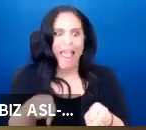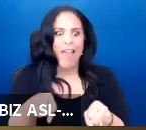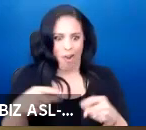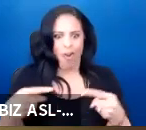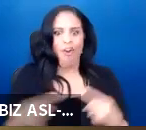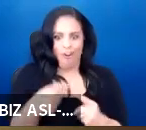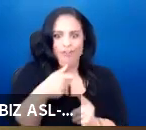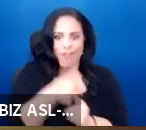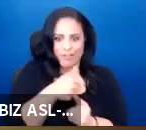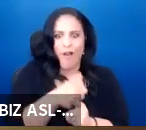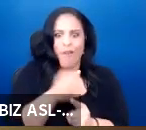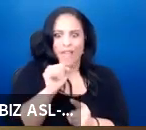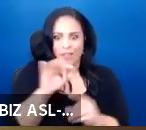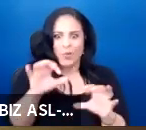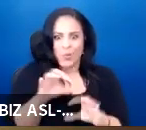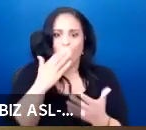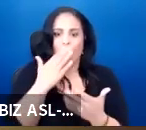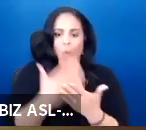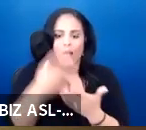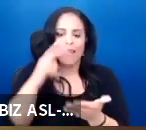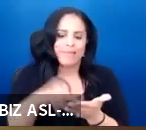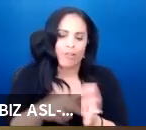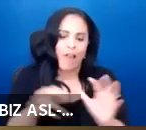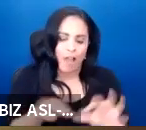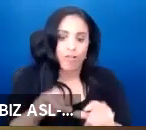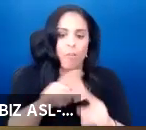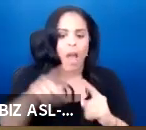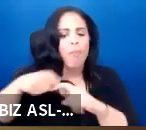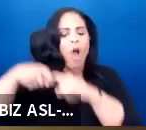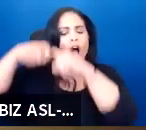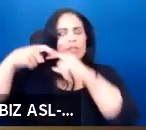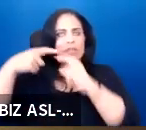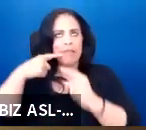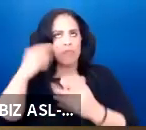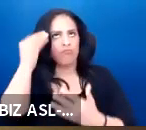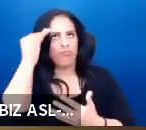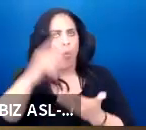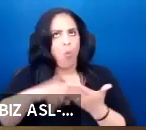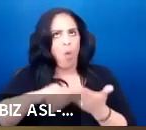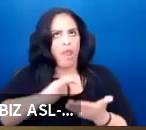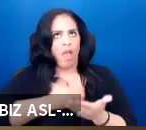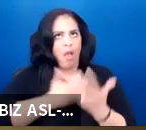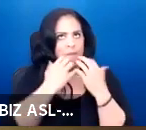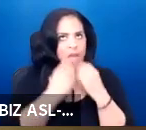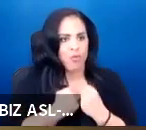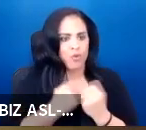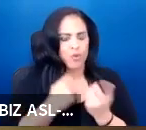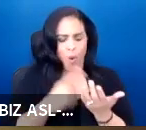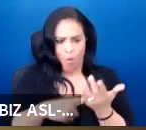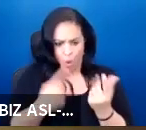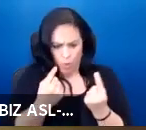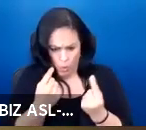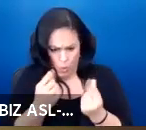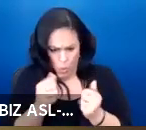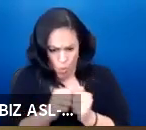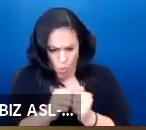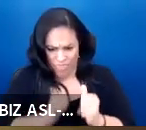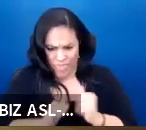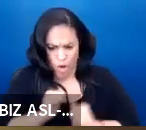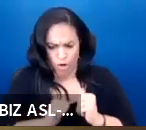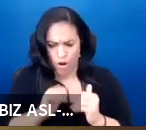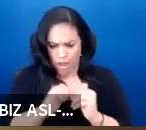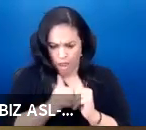well-intentioned action. So a pause could be a great opportunity to say, what are our values? What is it we're trying to do with theater? How can we